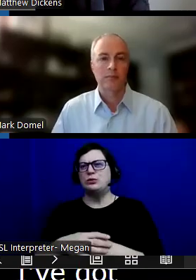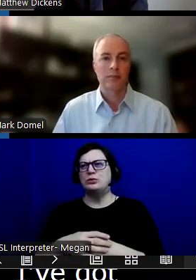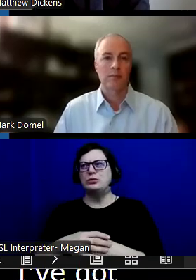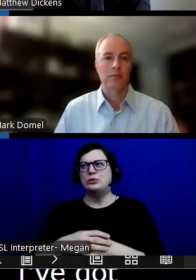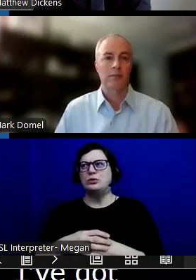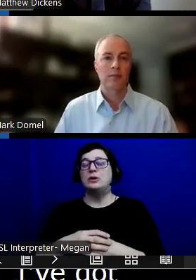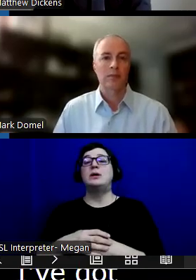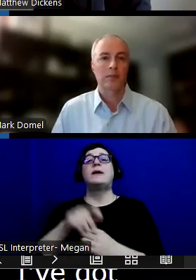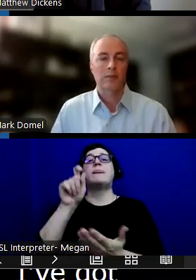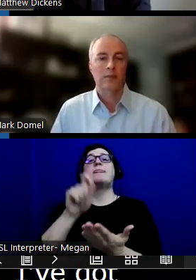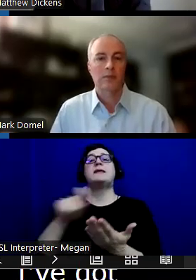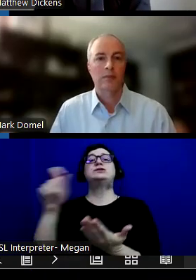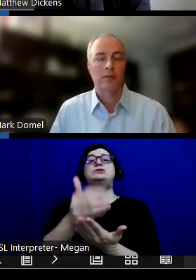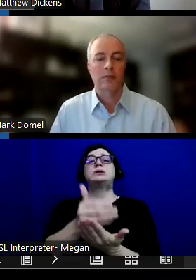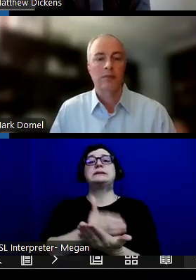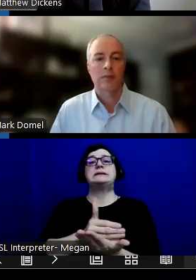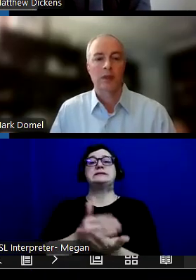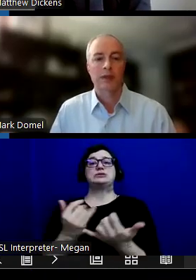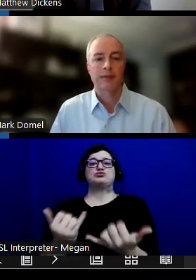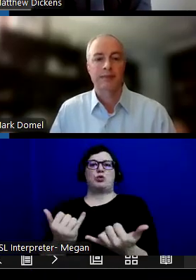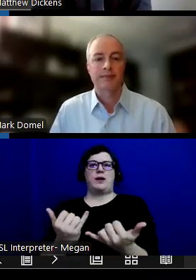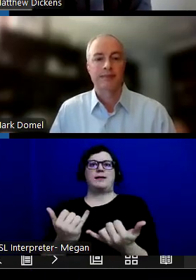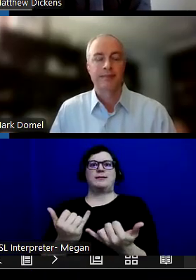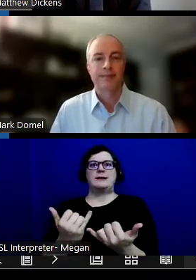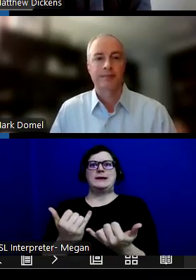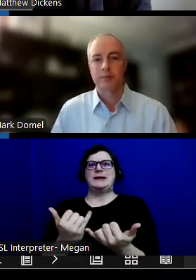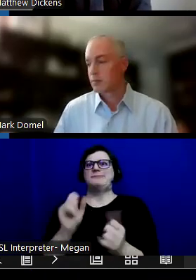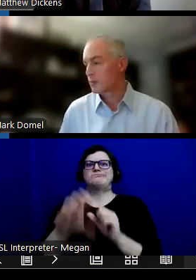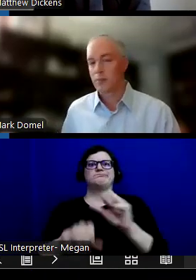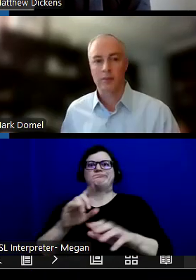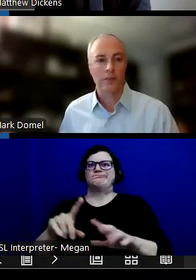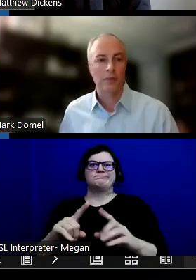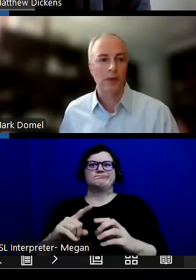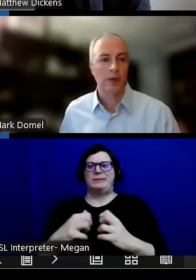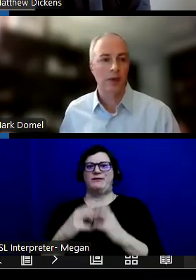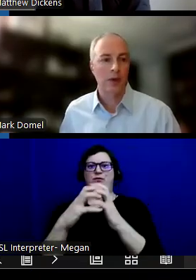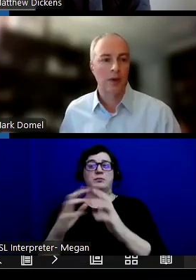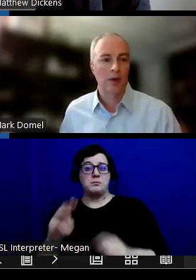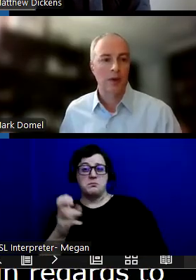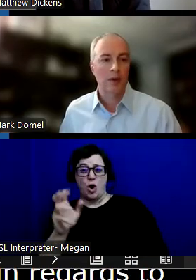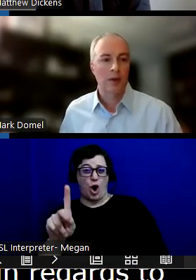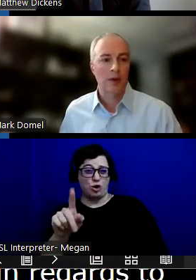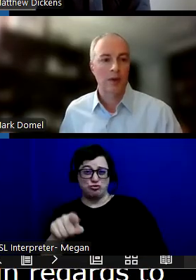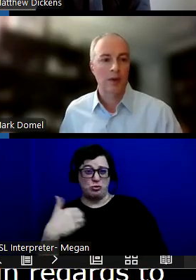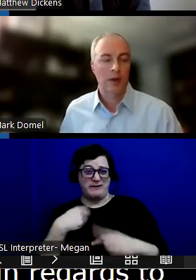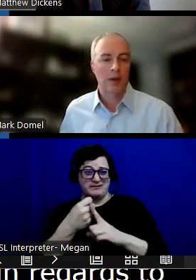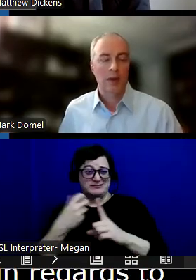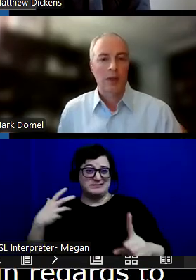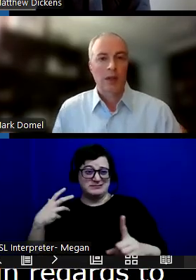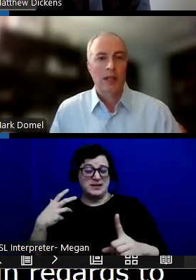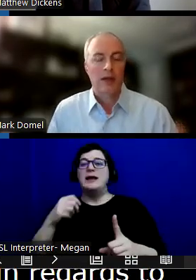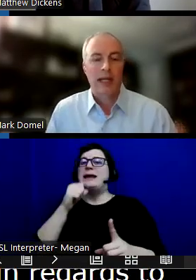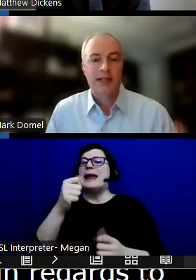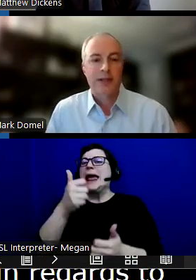That checklist is being determined. Mark, do you have any other additional information? I don't believe every school will be